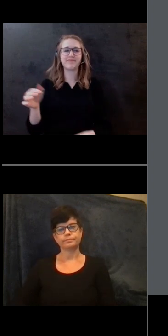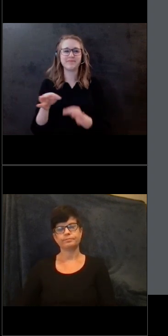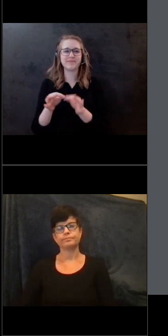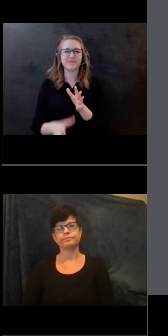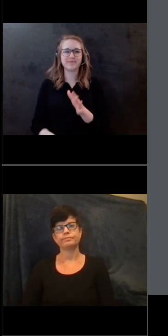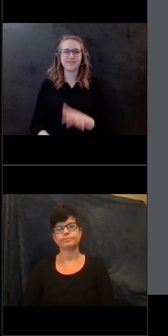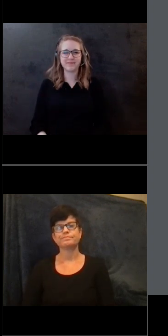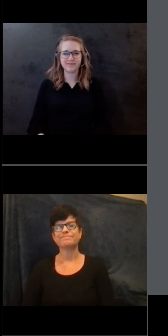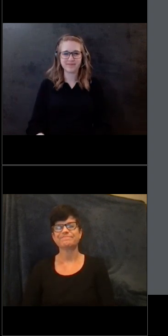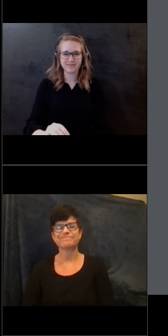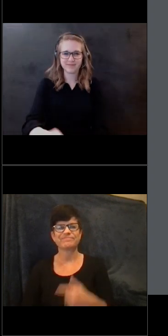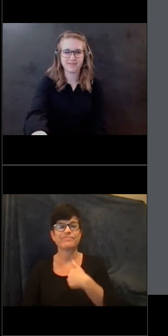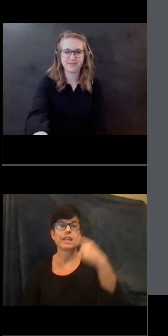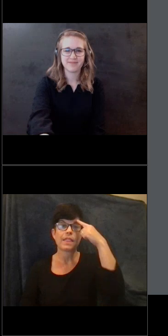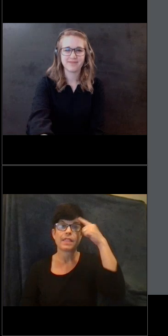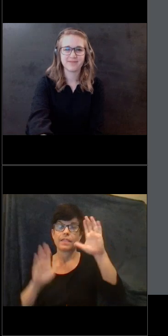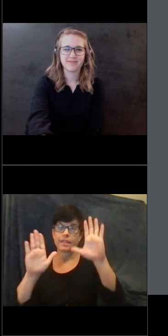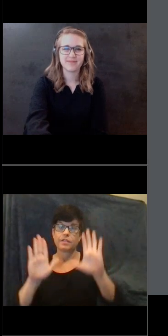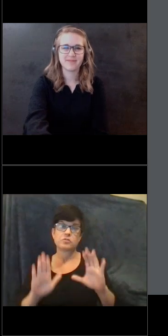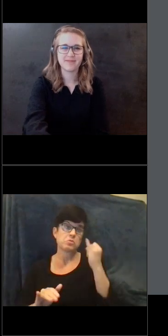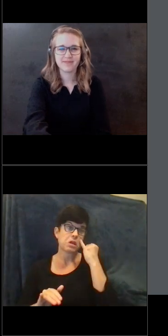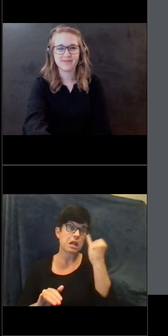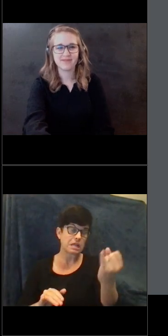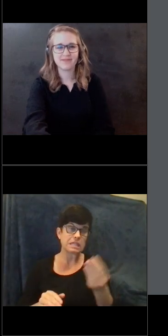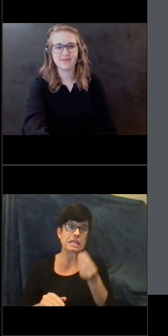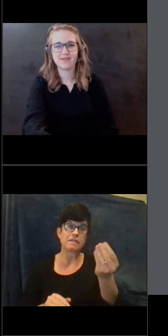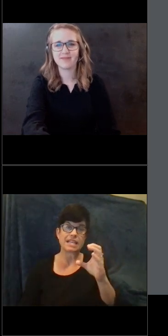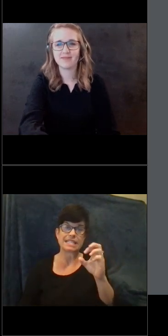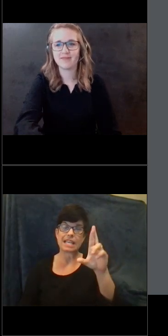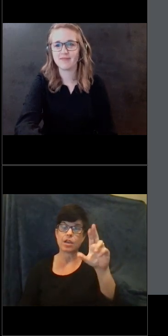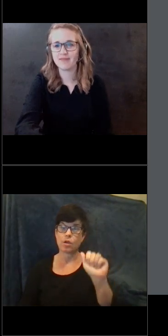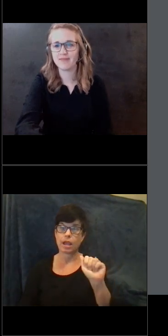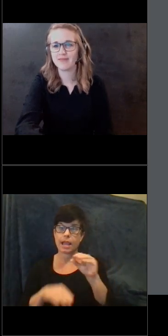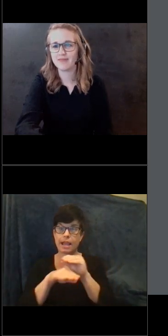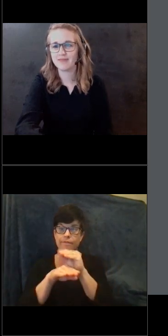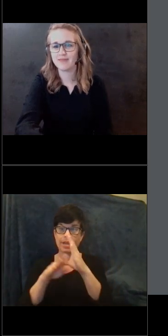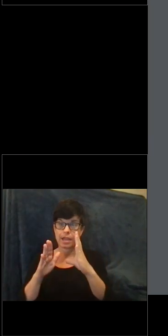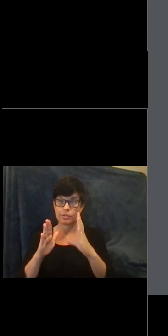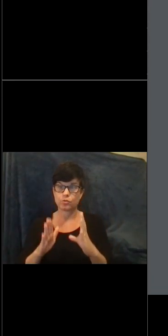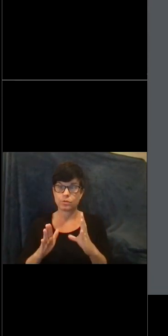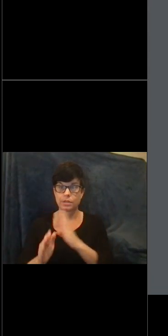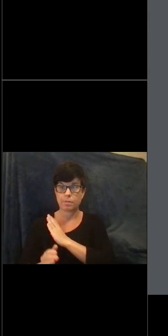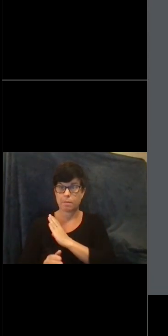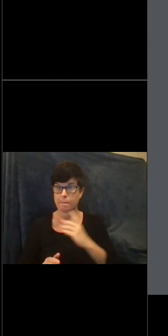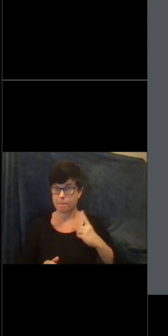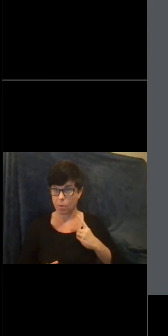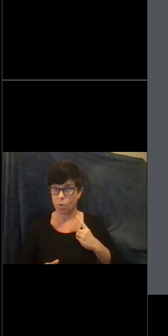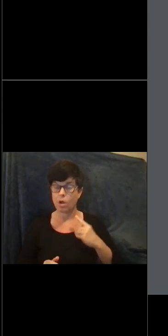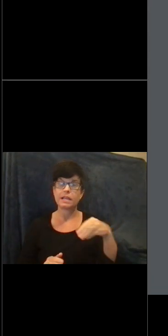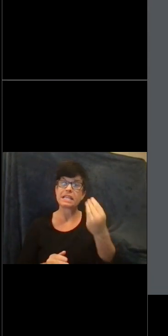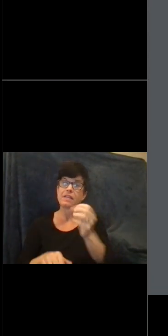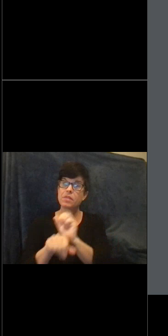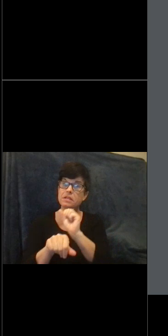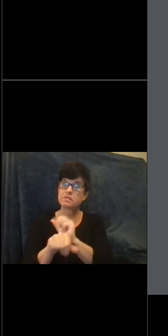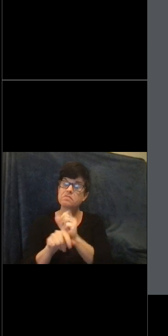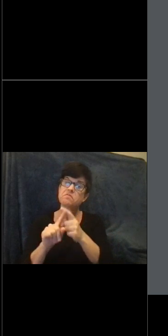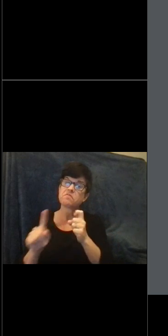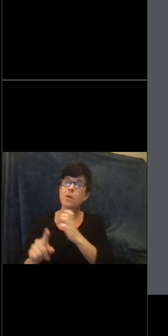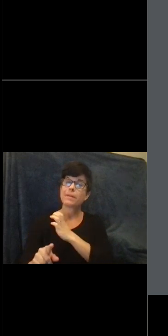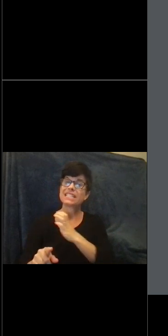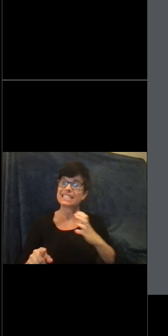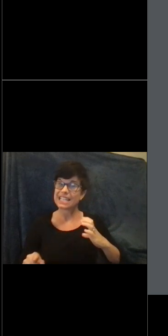idea, giving the CRA Advisory Board the task of, you know, from a citizen